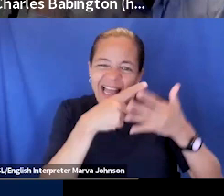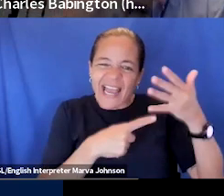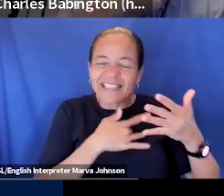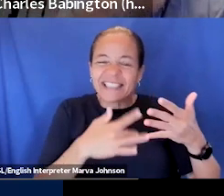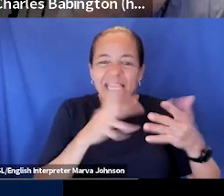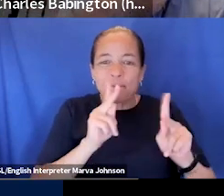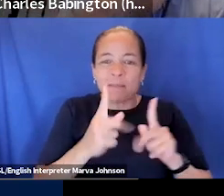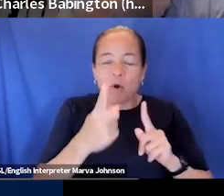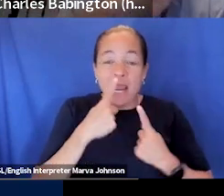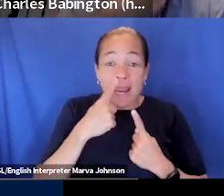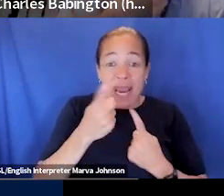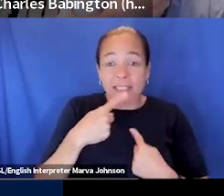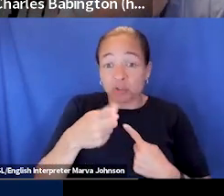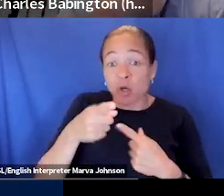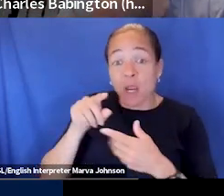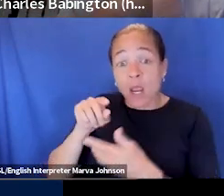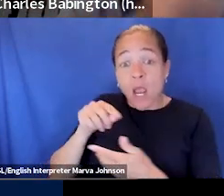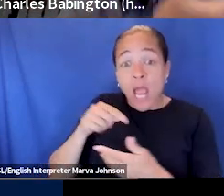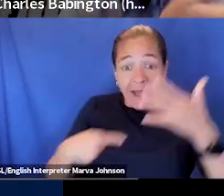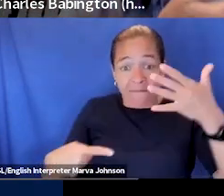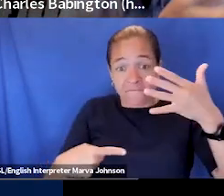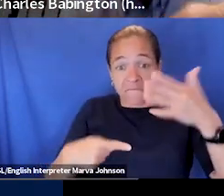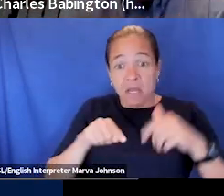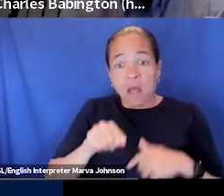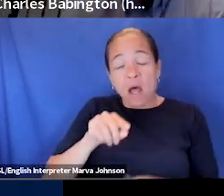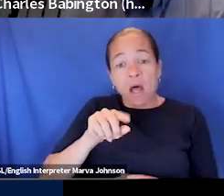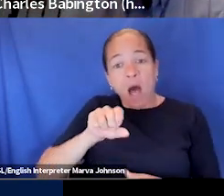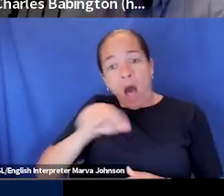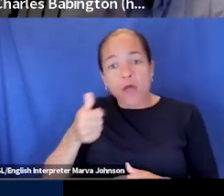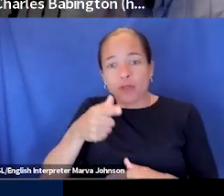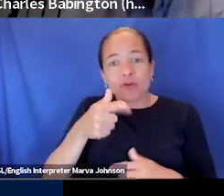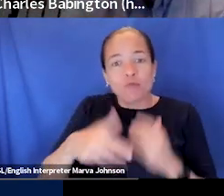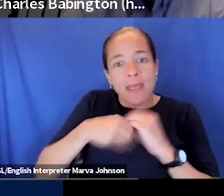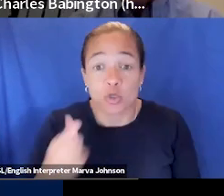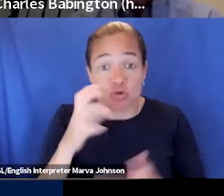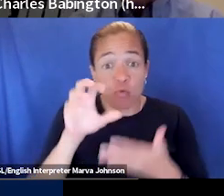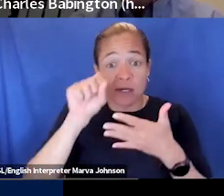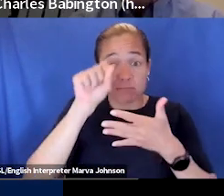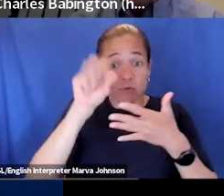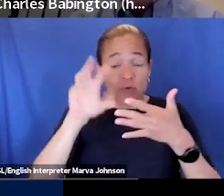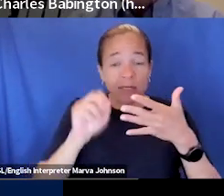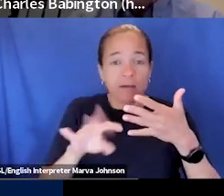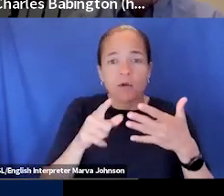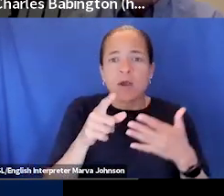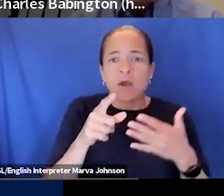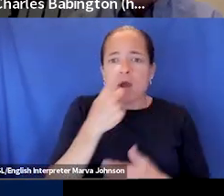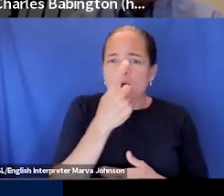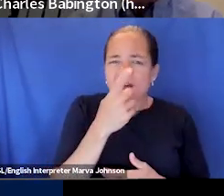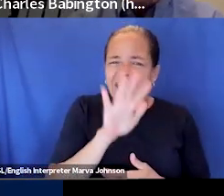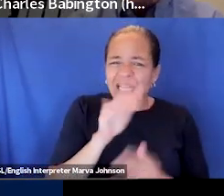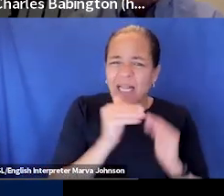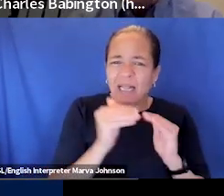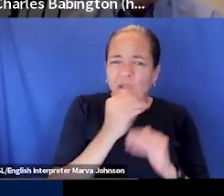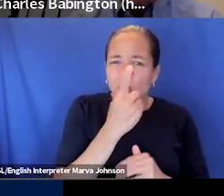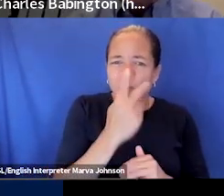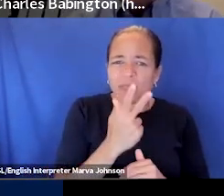us. It gives an idea of what types of challenges you feel are the toughest challenges. Slightly more than a third of you said getting